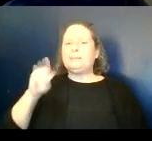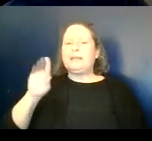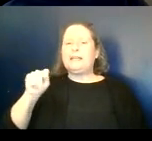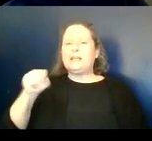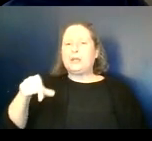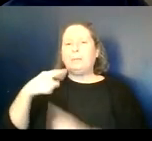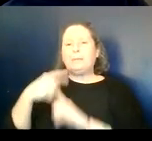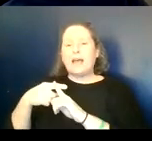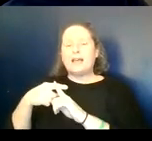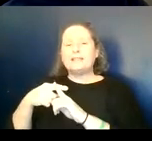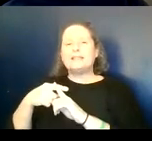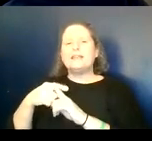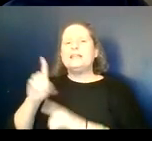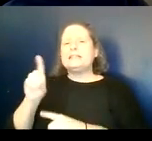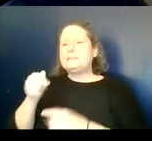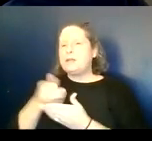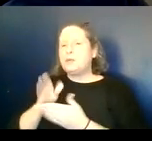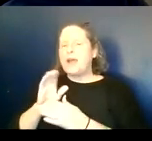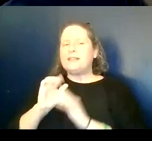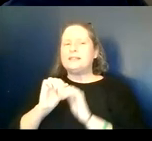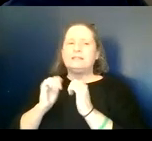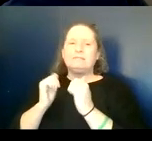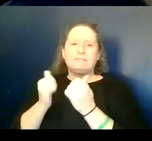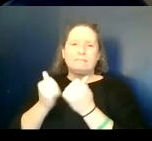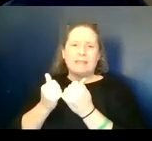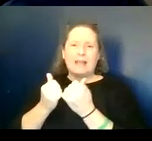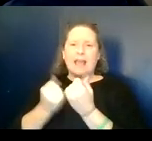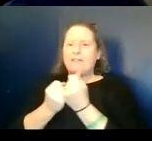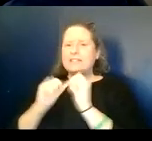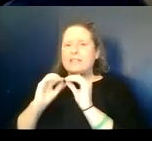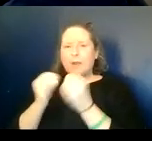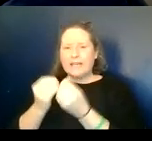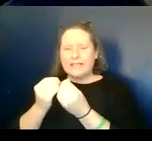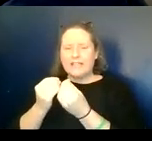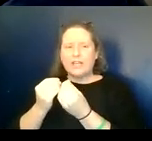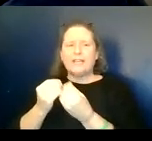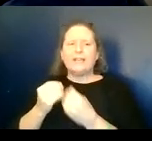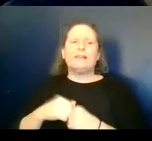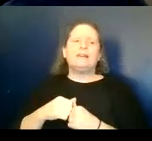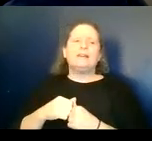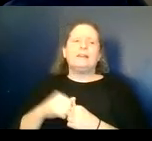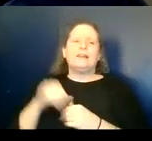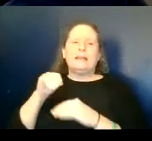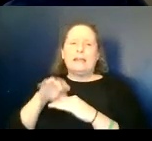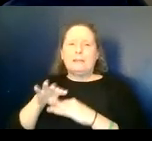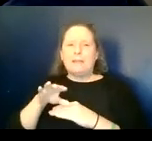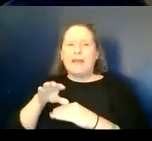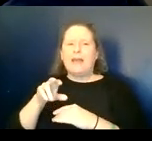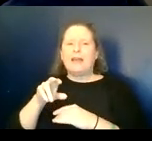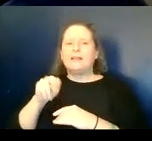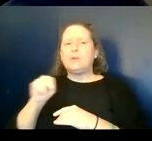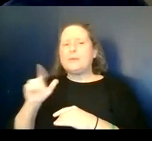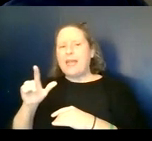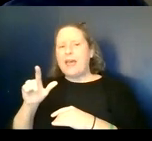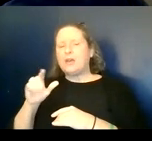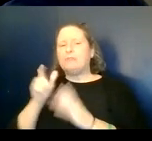really important to reference. Some newsletters, impacts on helping DSPs, and then some other resources